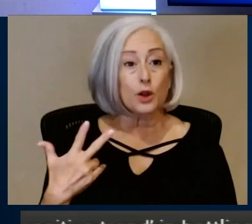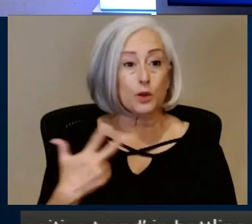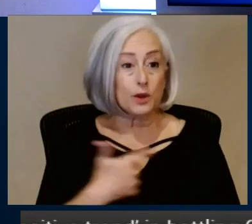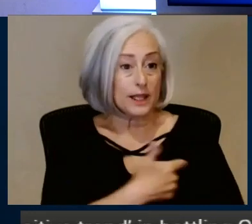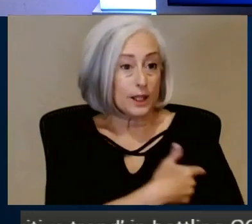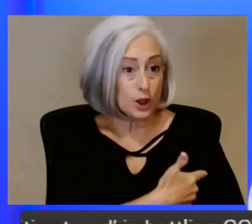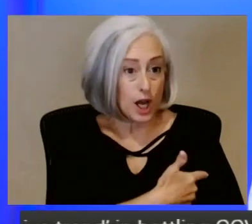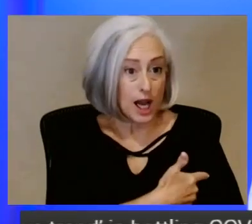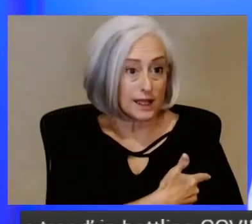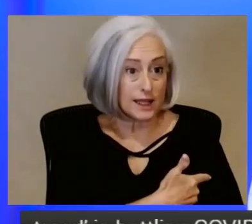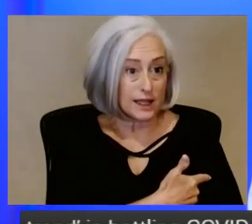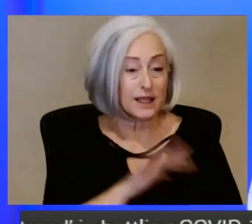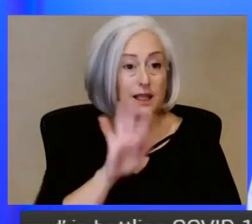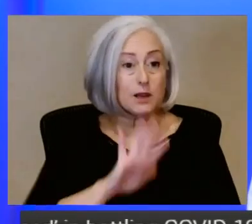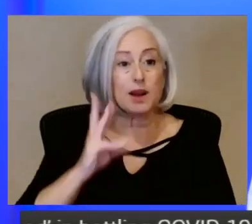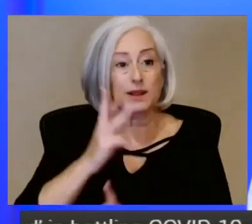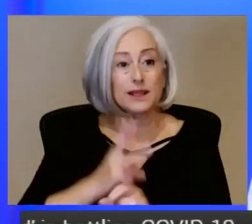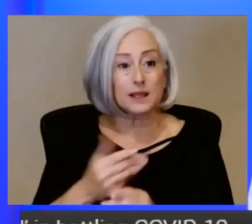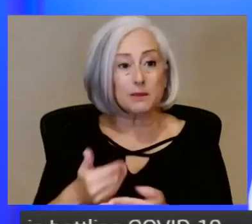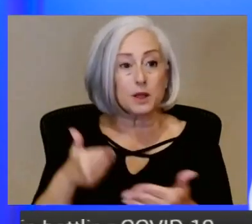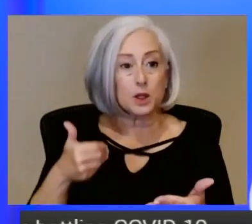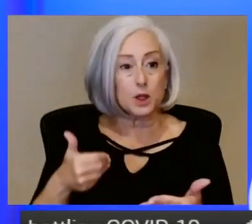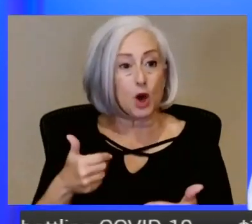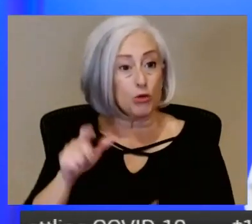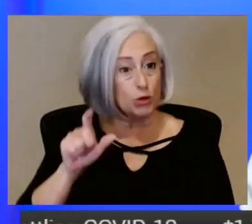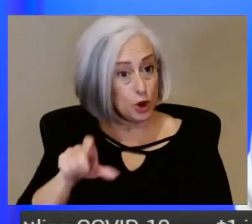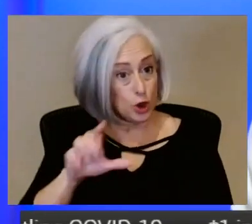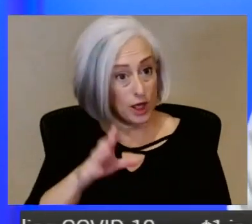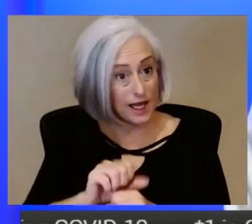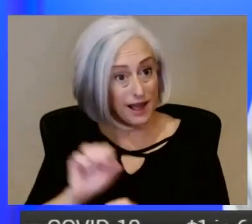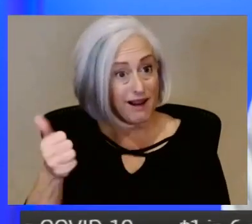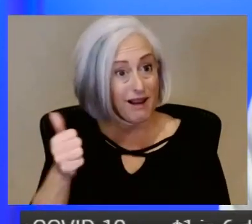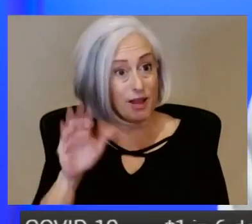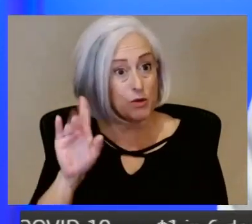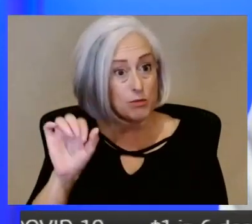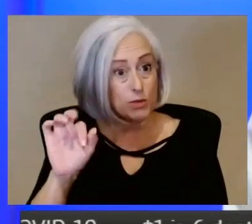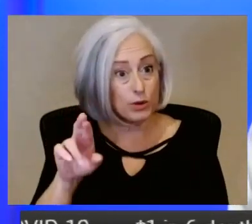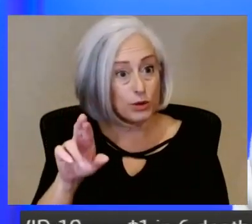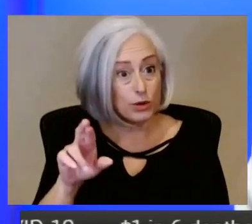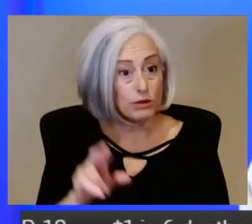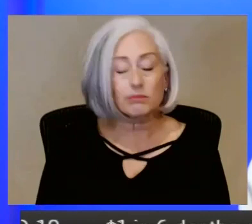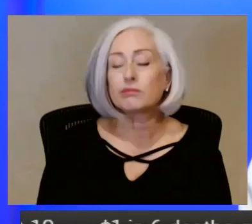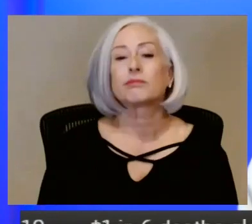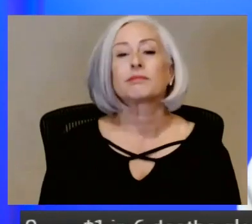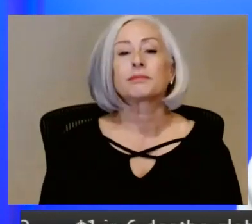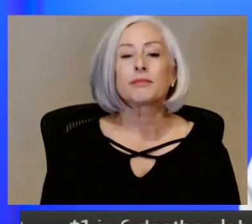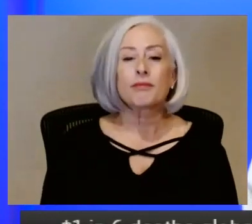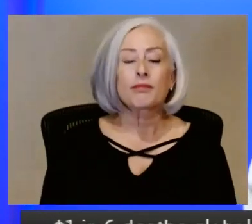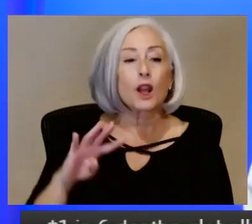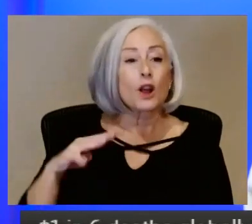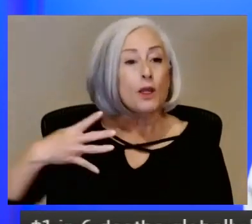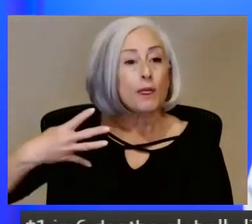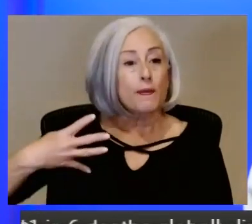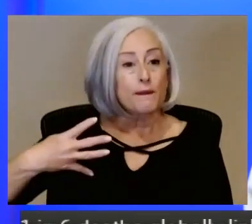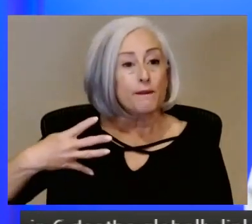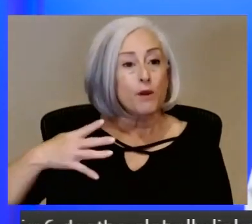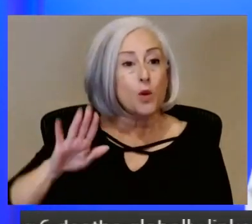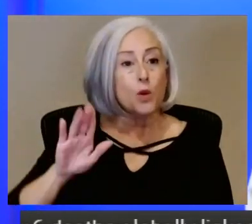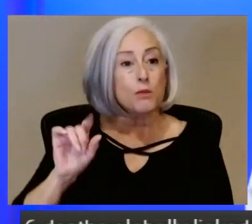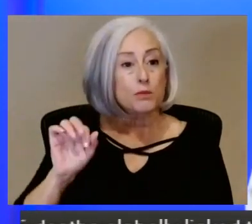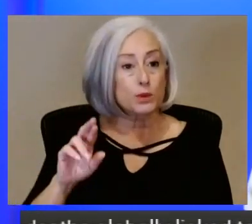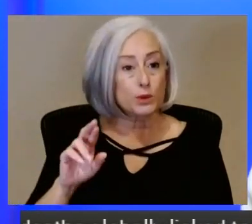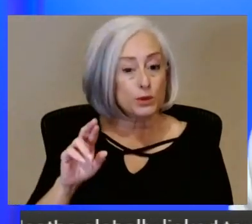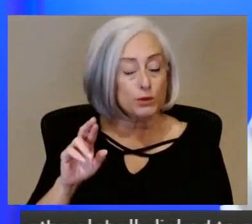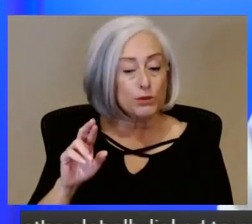good? Yeah, right now it is really for the 4th dose would